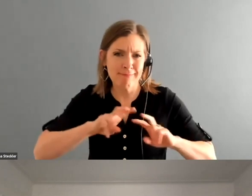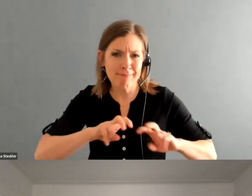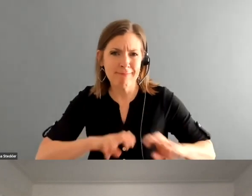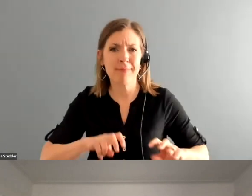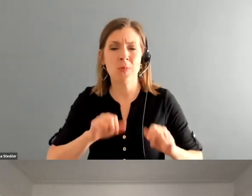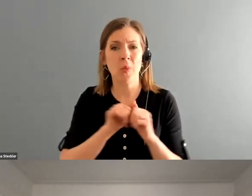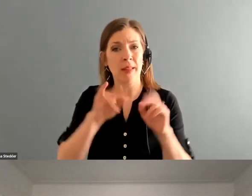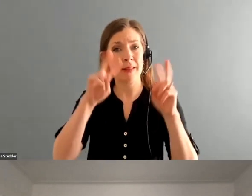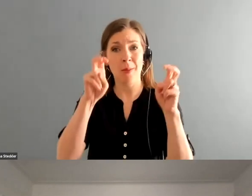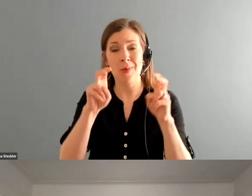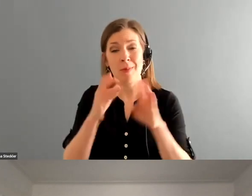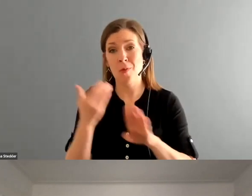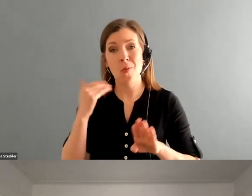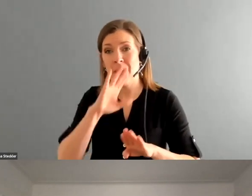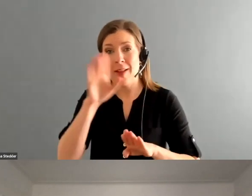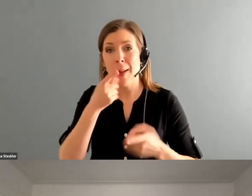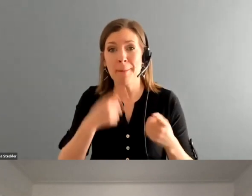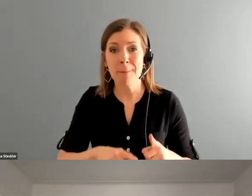that has never happened before.